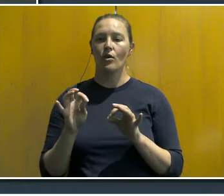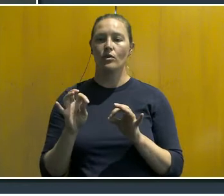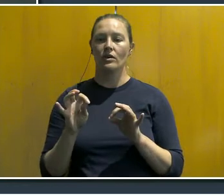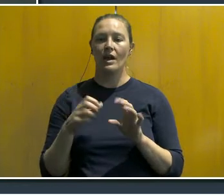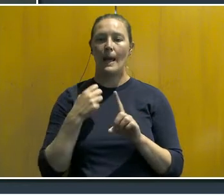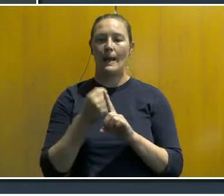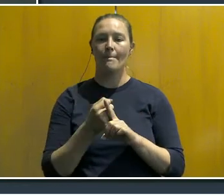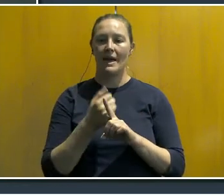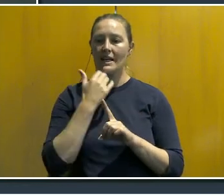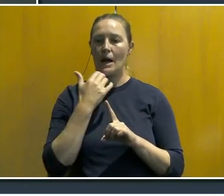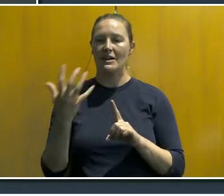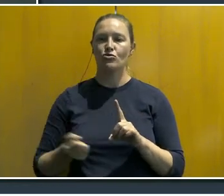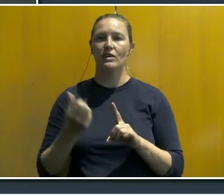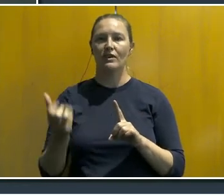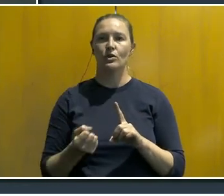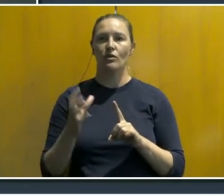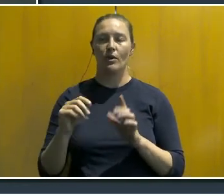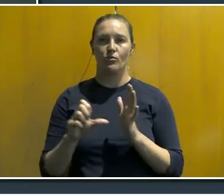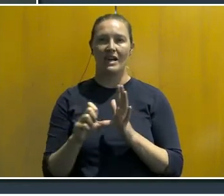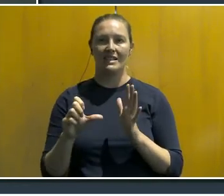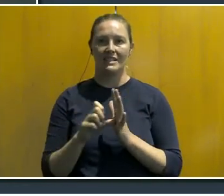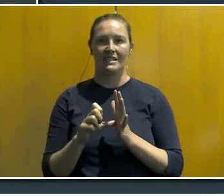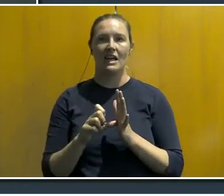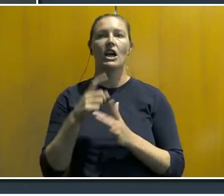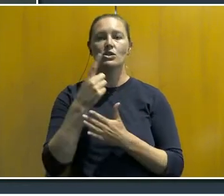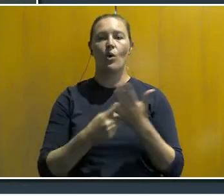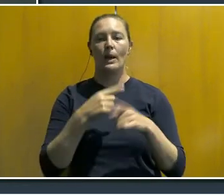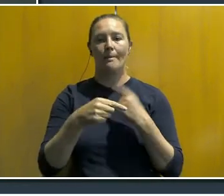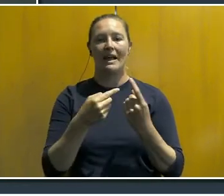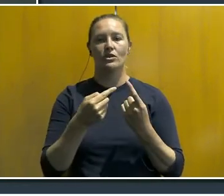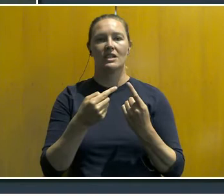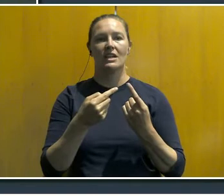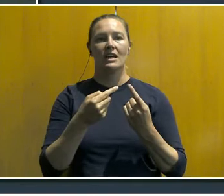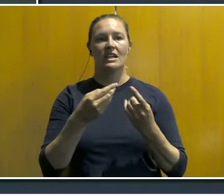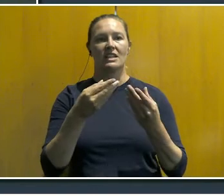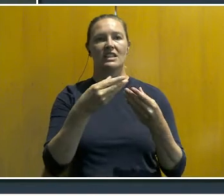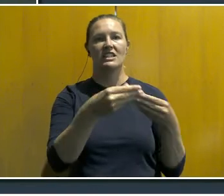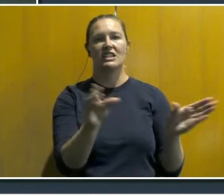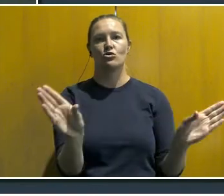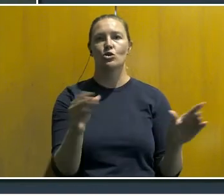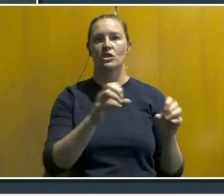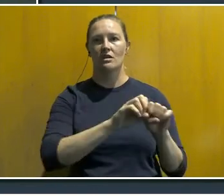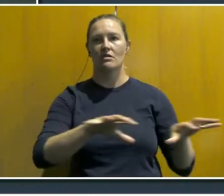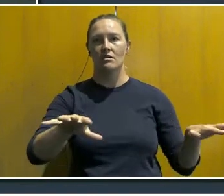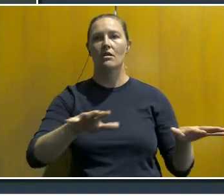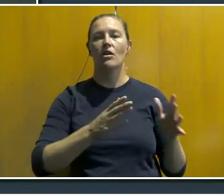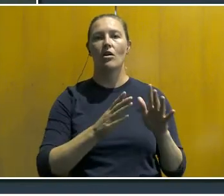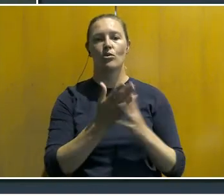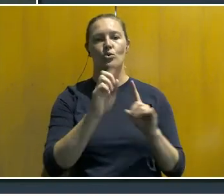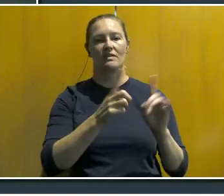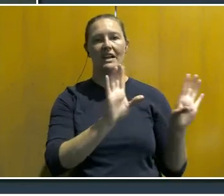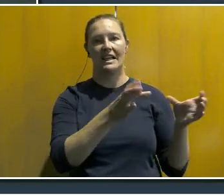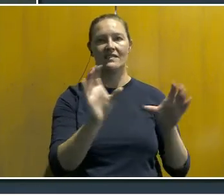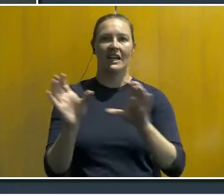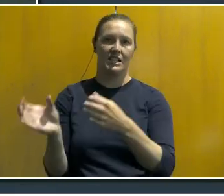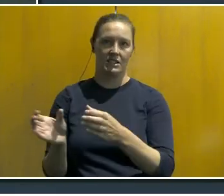of revenue collected from rates, Yes, so that's it's just true. the distribution amongst the Yep. various classifications. So it doesn't,